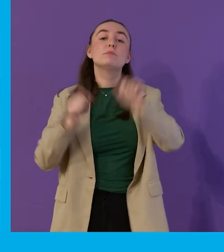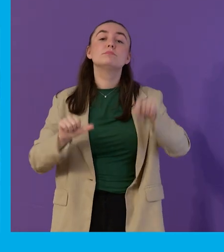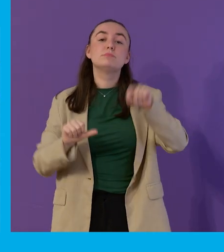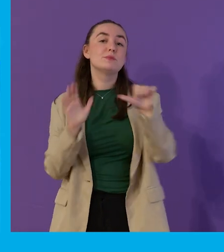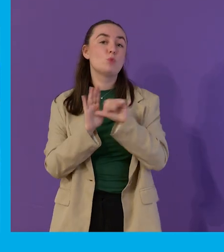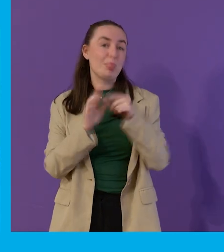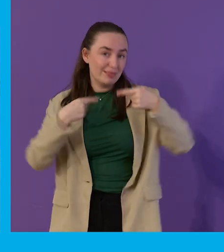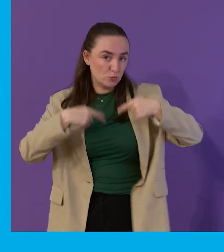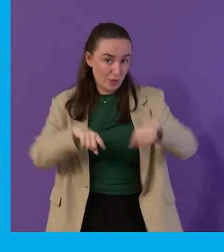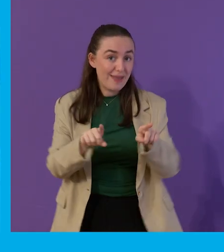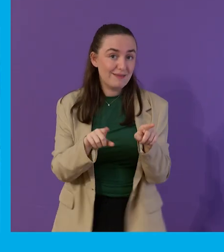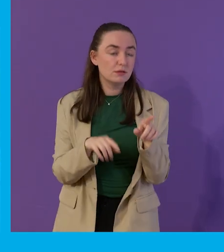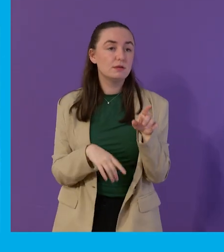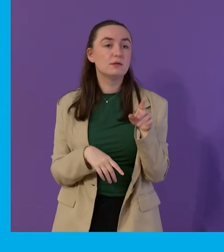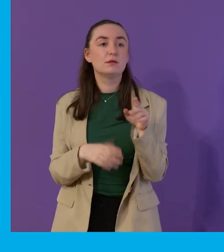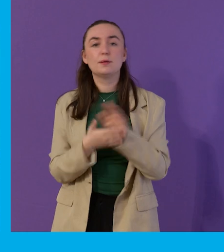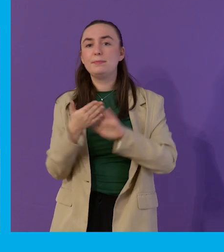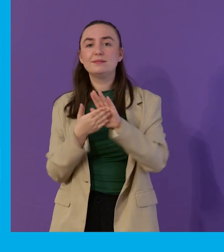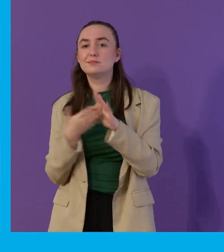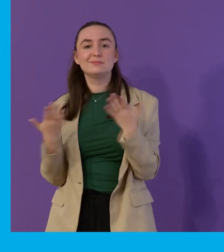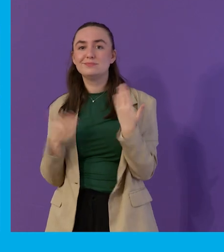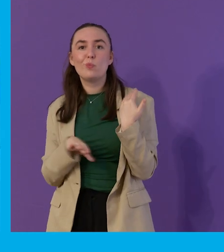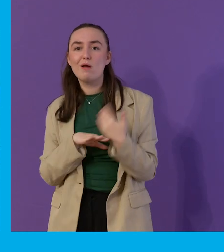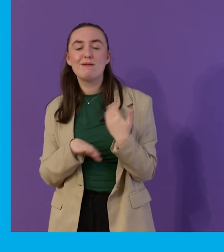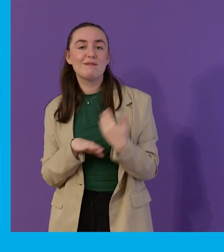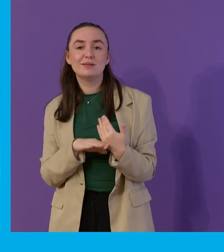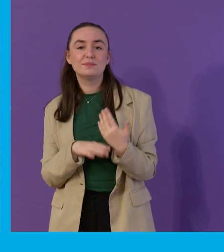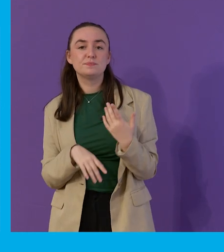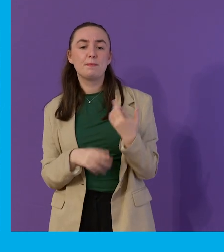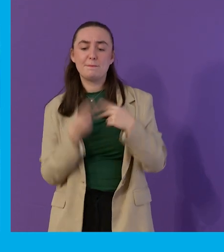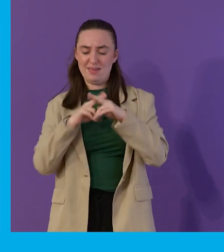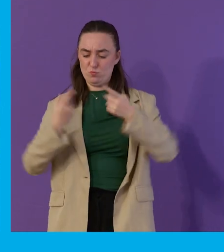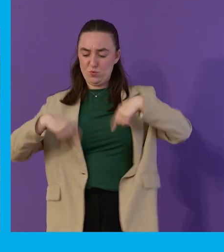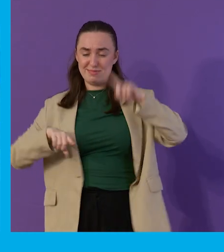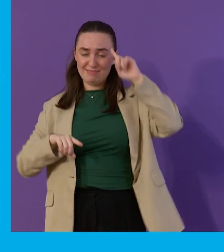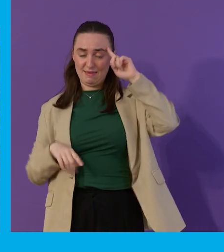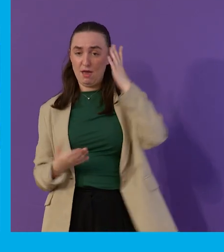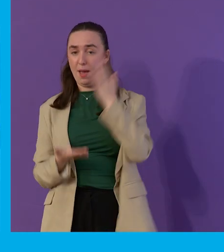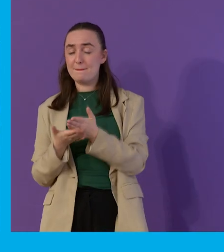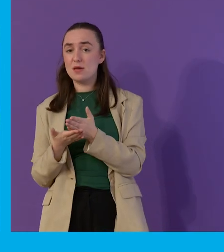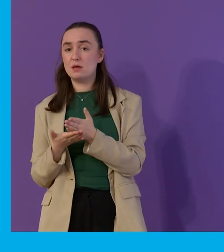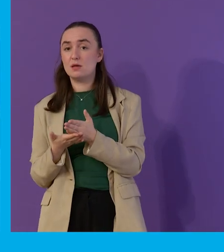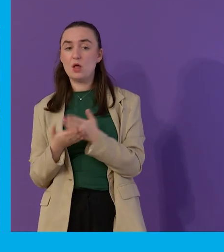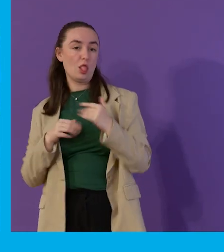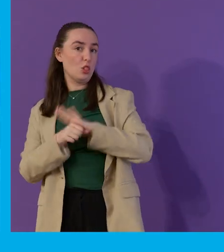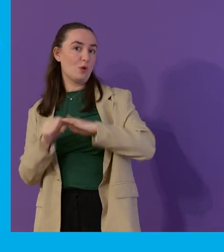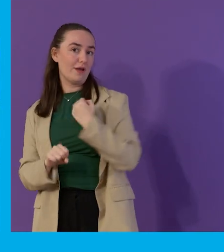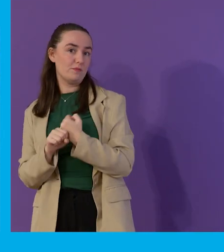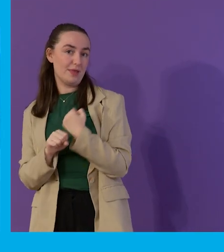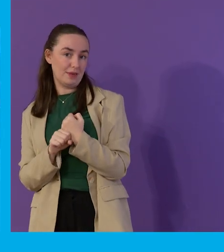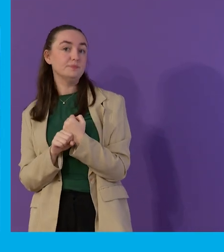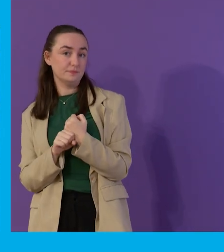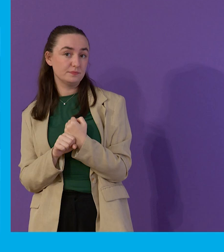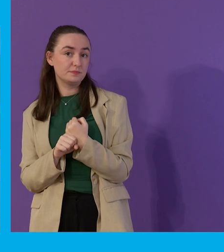provision of effective services and public policy interventions. But if we think that local government, going back to that point I was making about